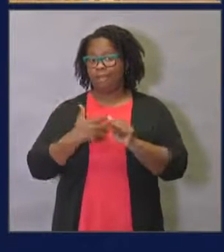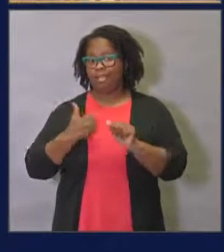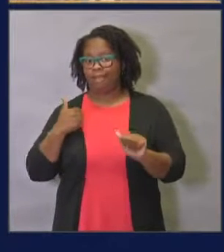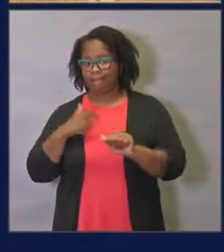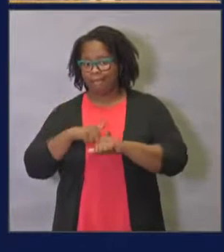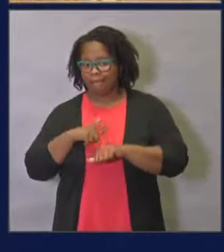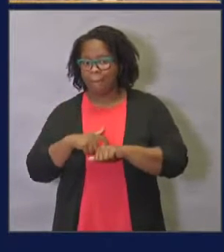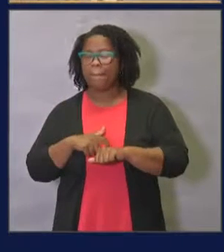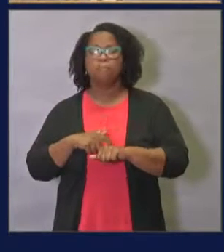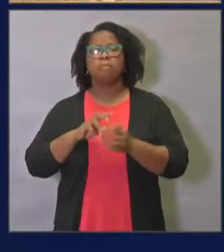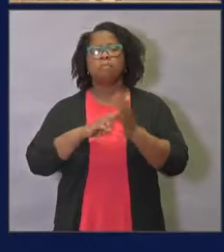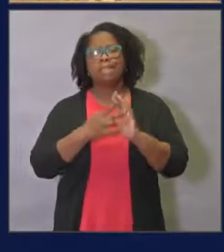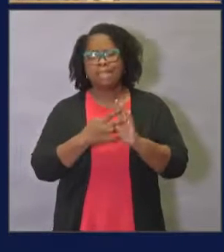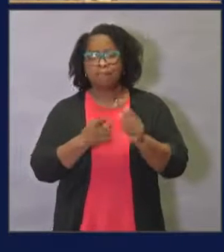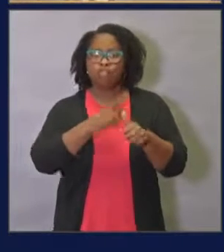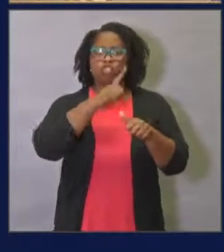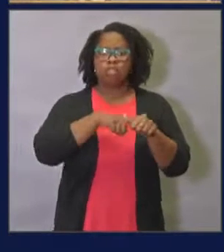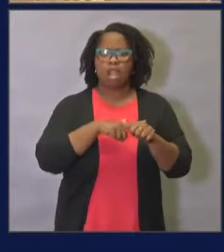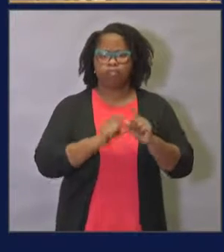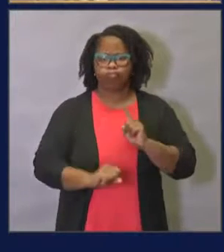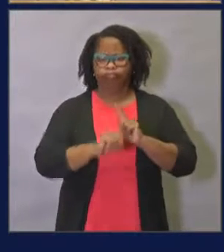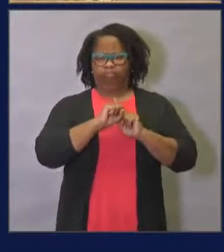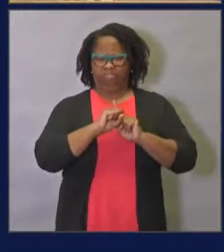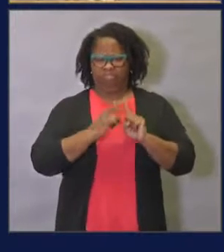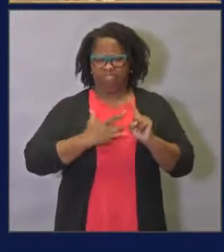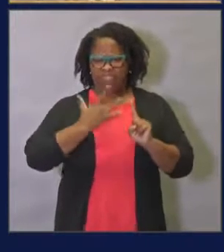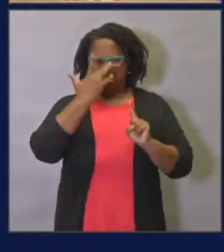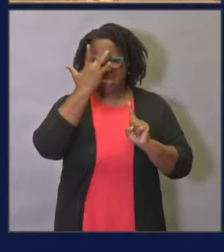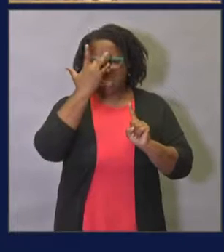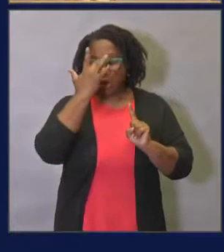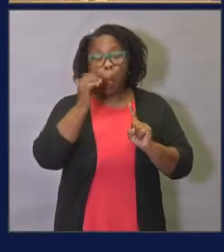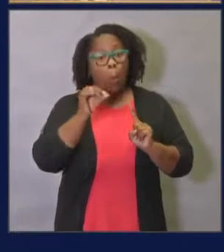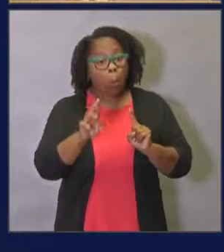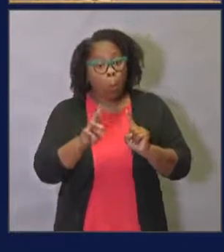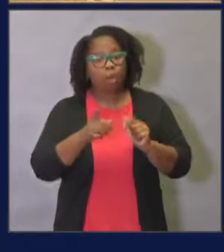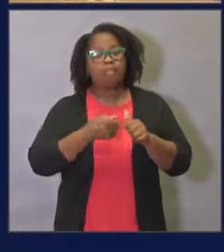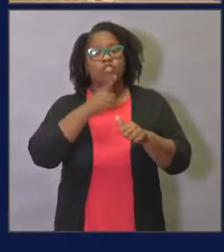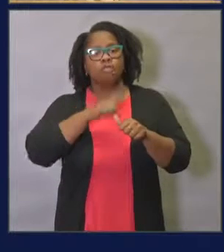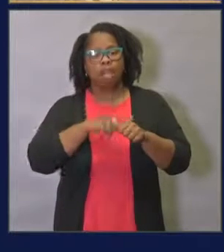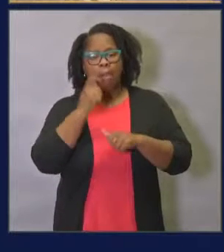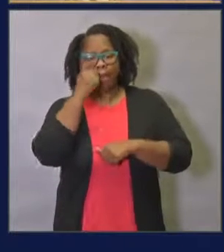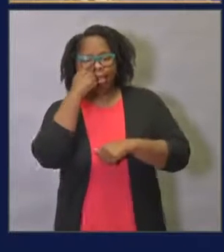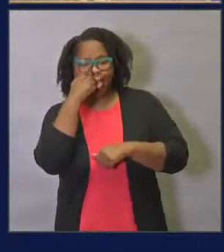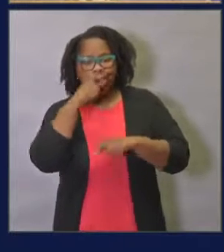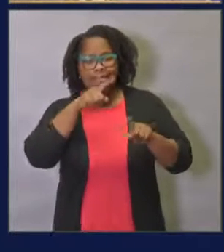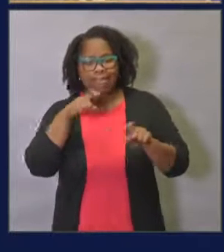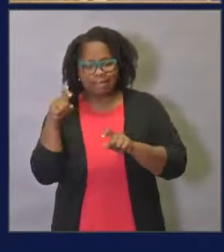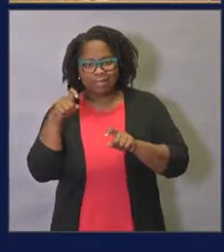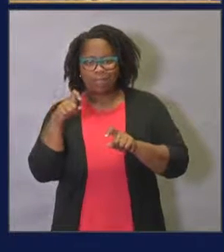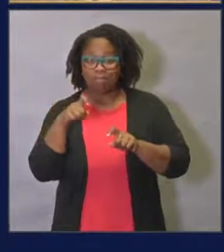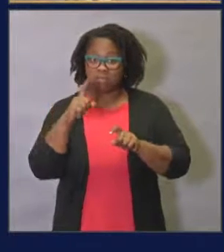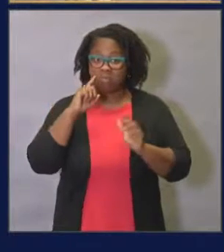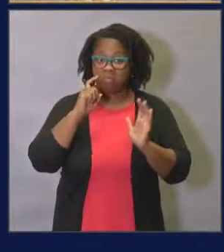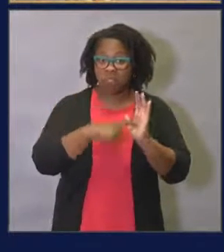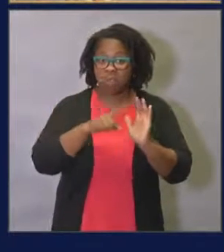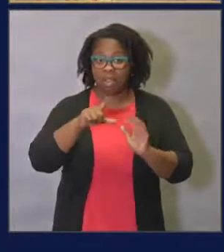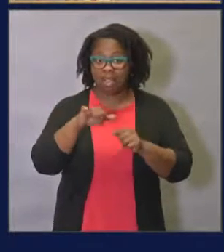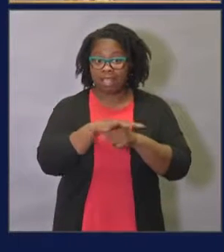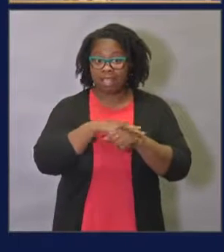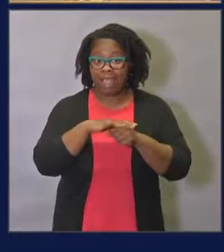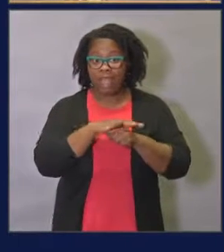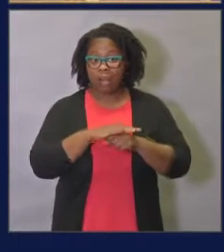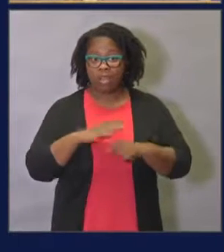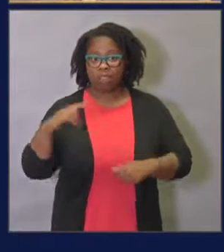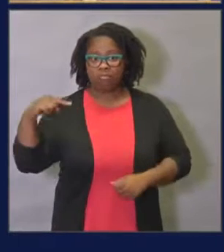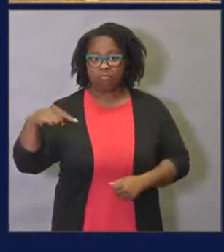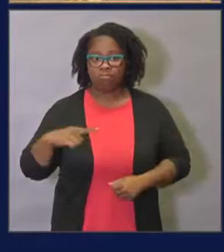first experienced COVID-19 symptoms. As you can see on this graph, the surge in COVID-19 cases in LA County